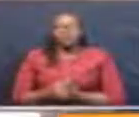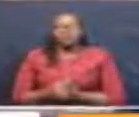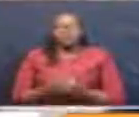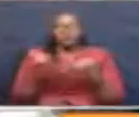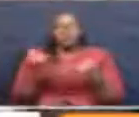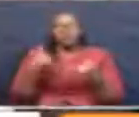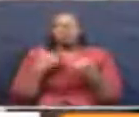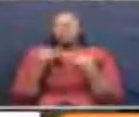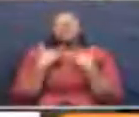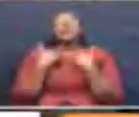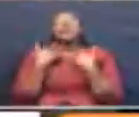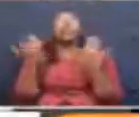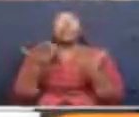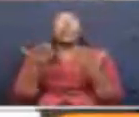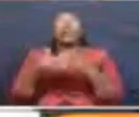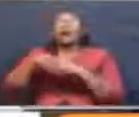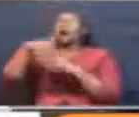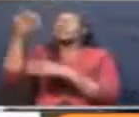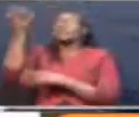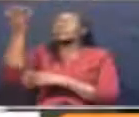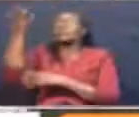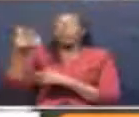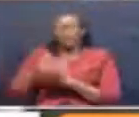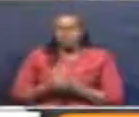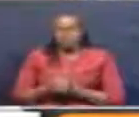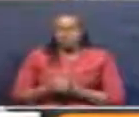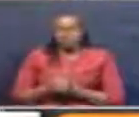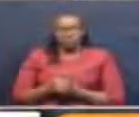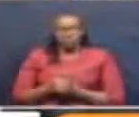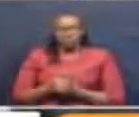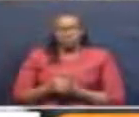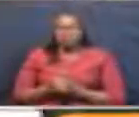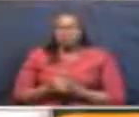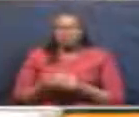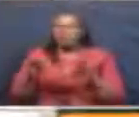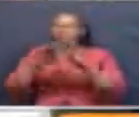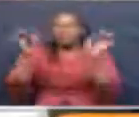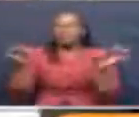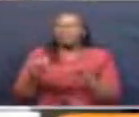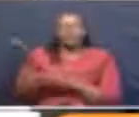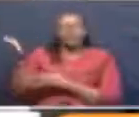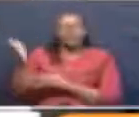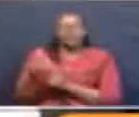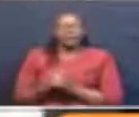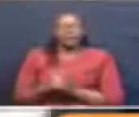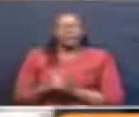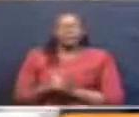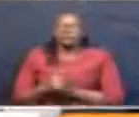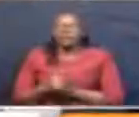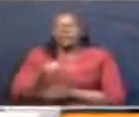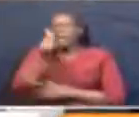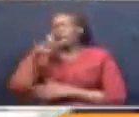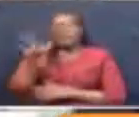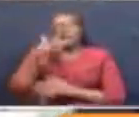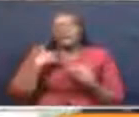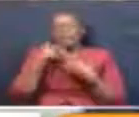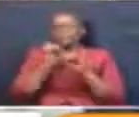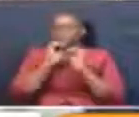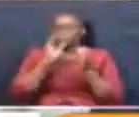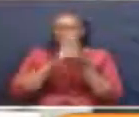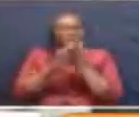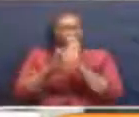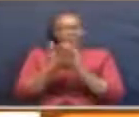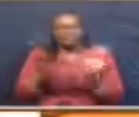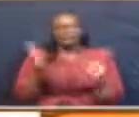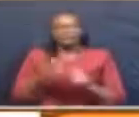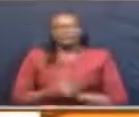halali. Sasa hii nalala. Nalala nje. Mahali tu. Hii kiwanja hii. Eh tu. Hakuna mahali